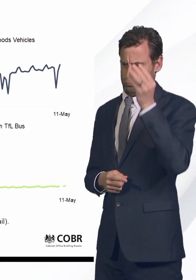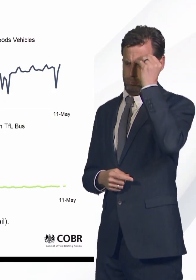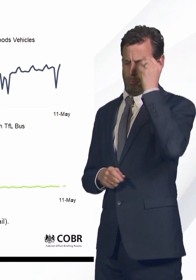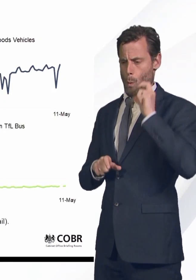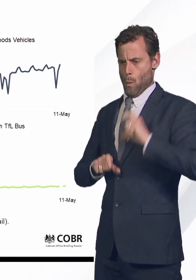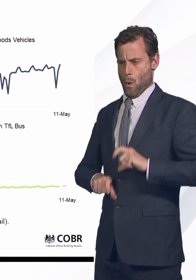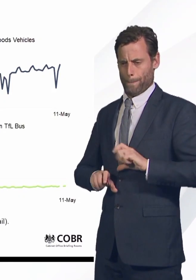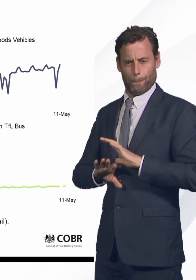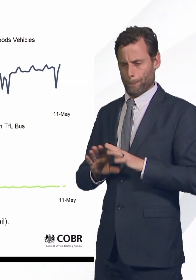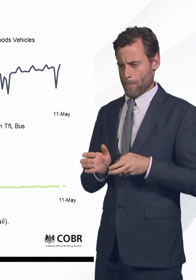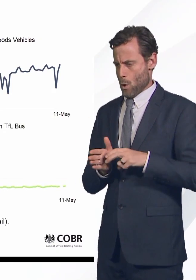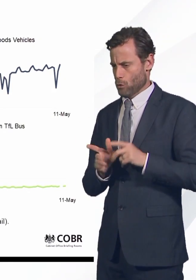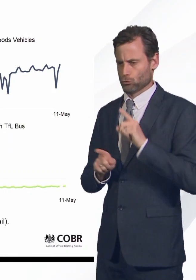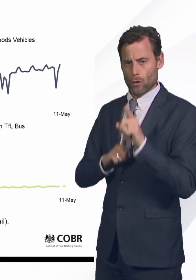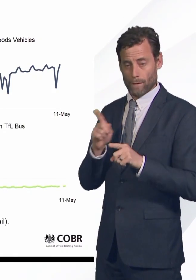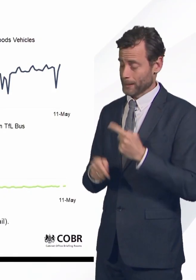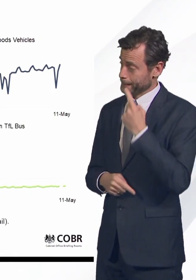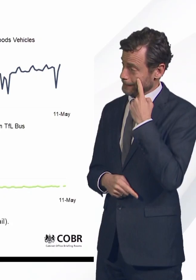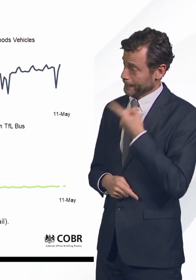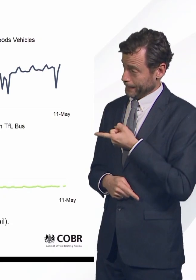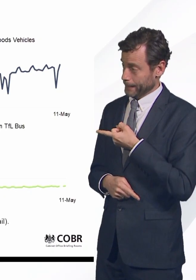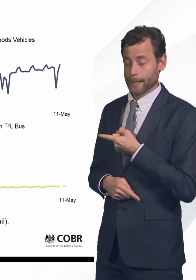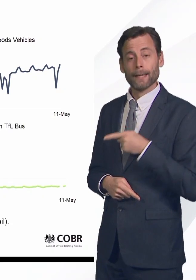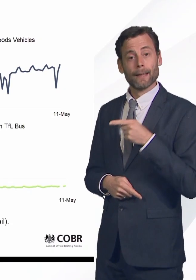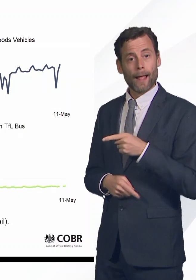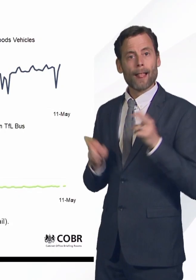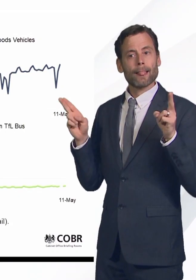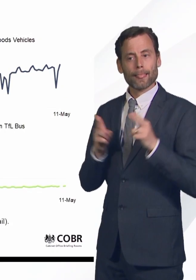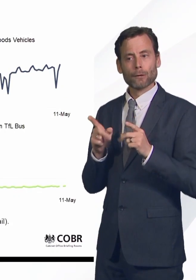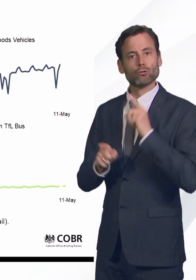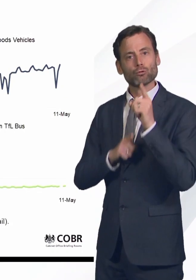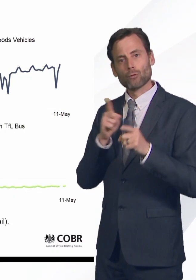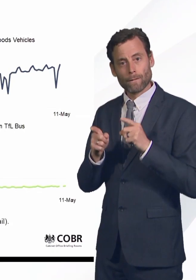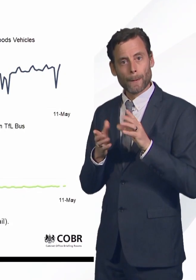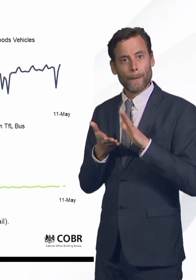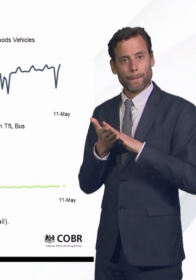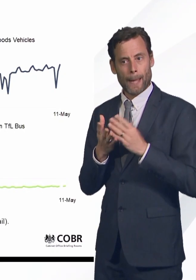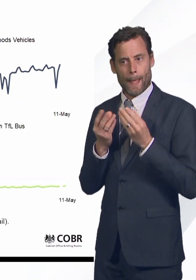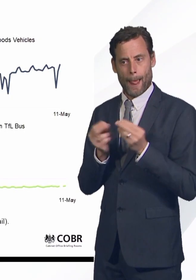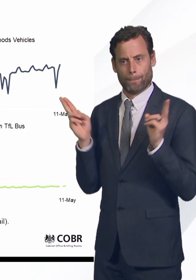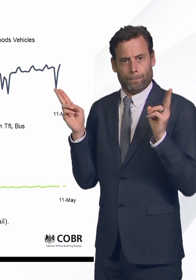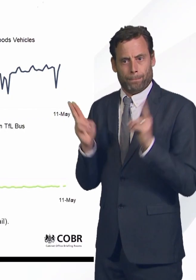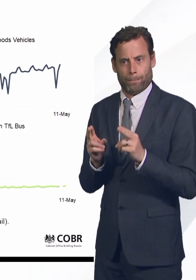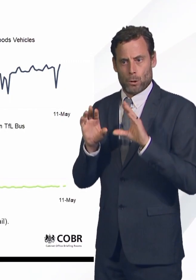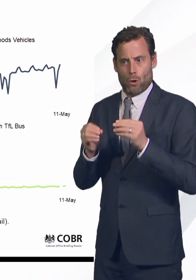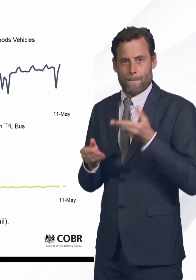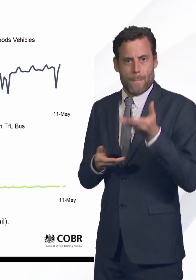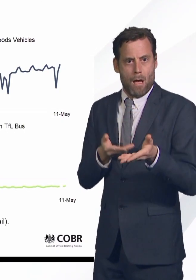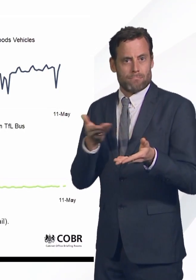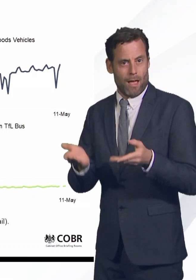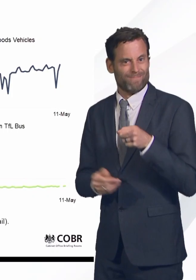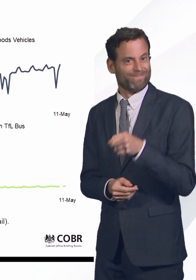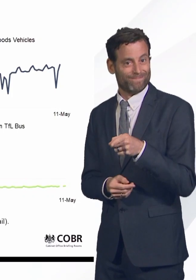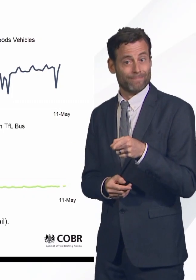translated through to a reduction in the number of infections that we've seen and the pressures on our hospitals, and we'll be monitoring